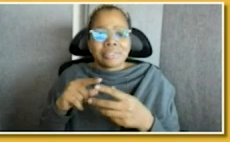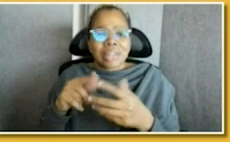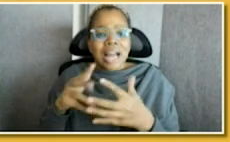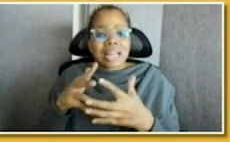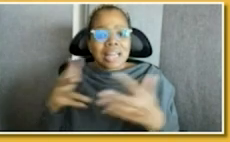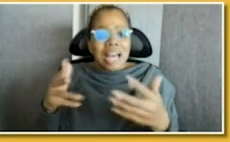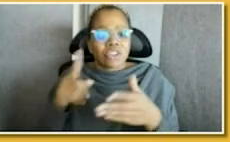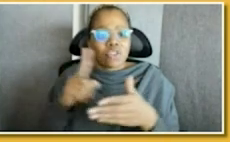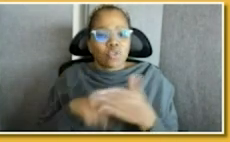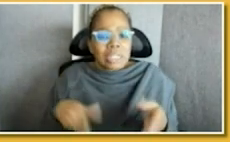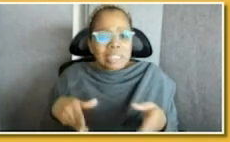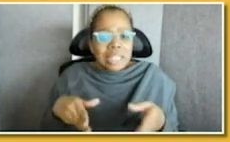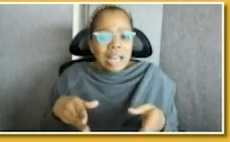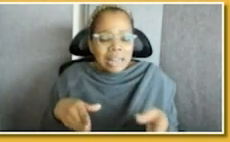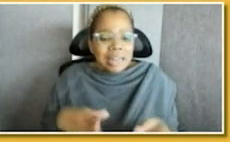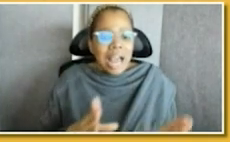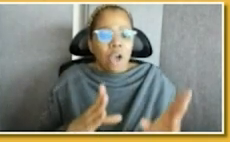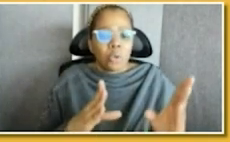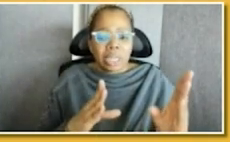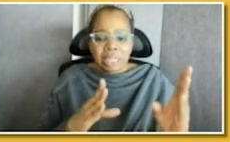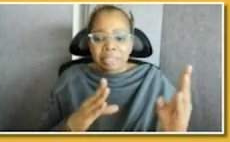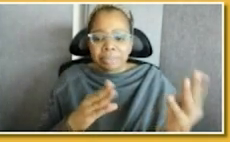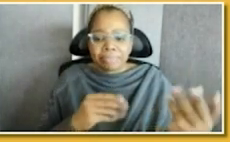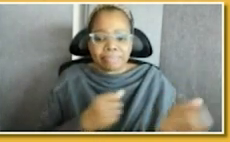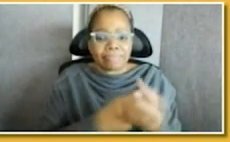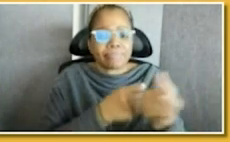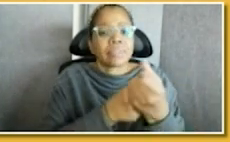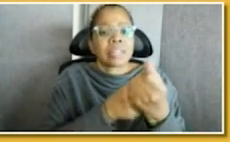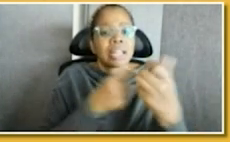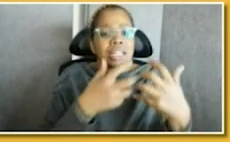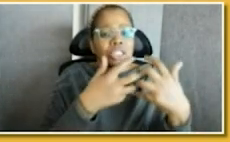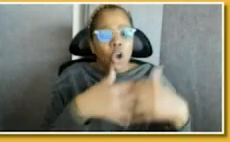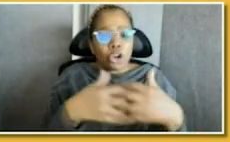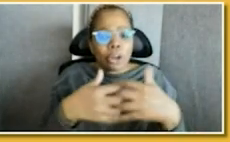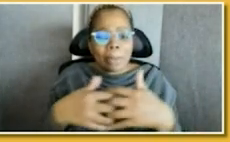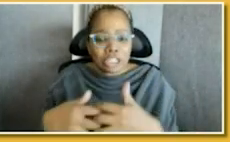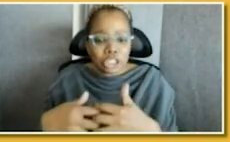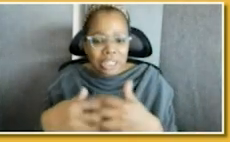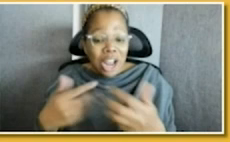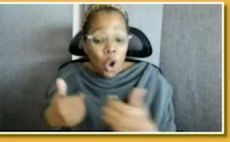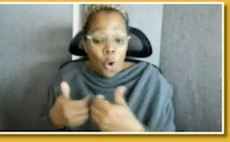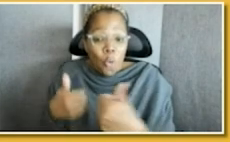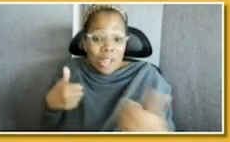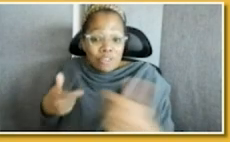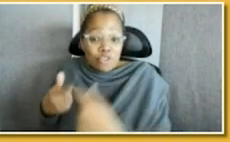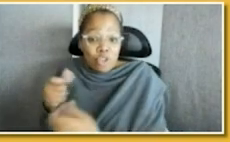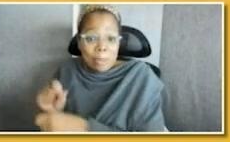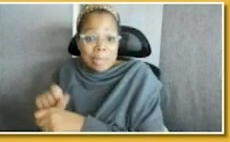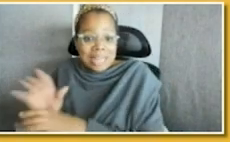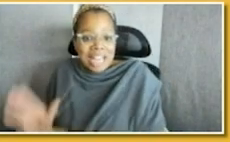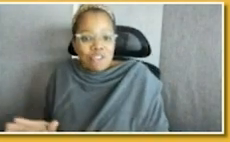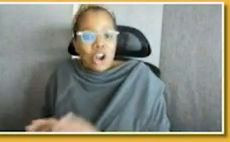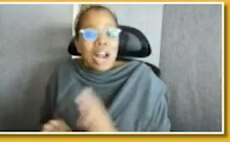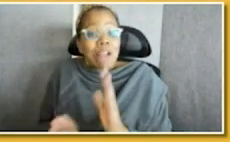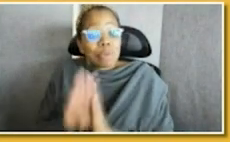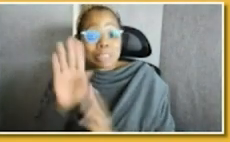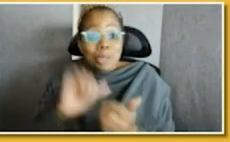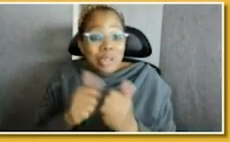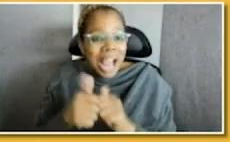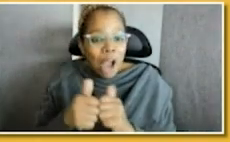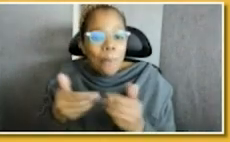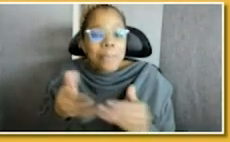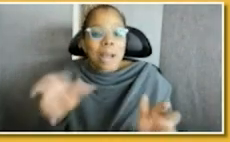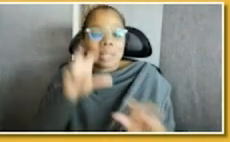for this automation away of labor was built through public investment, was built, you know,